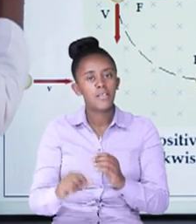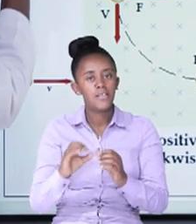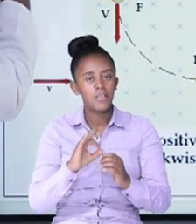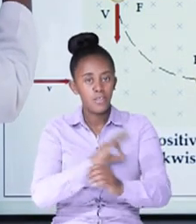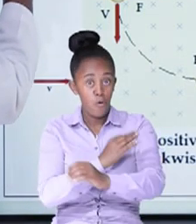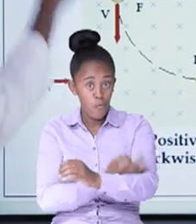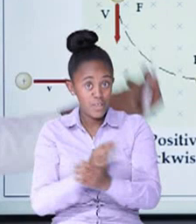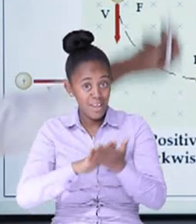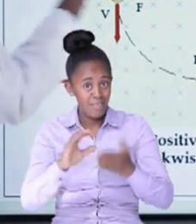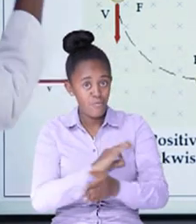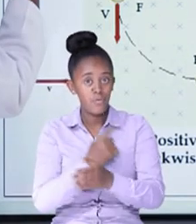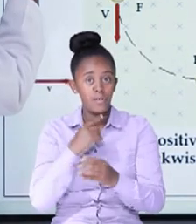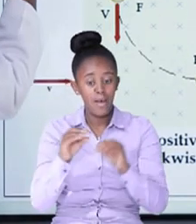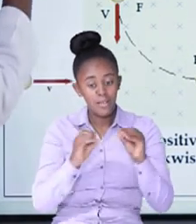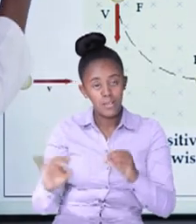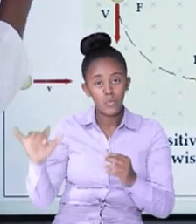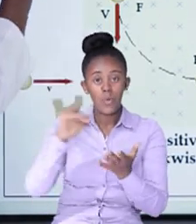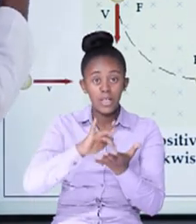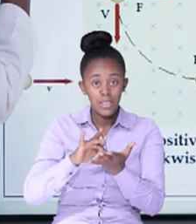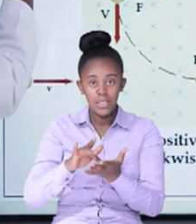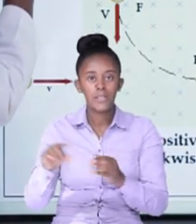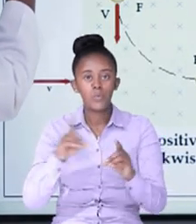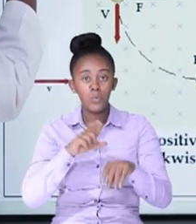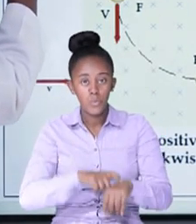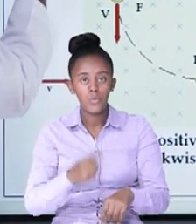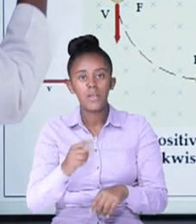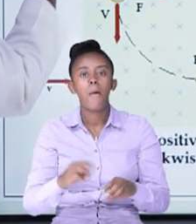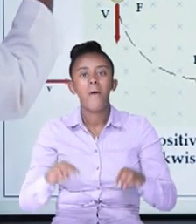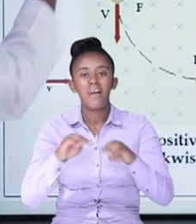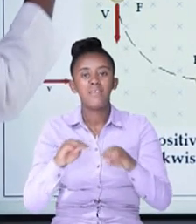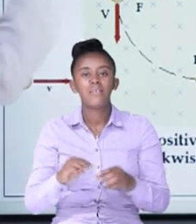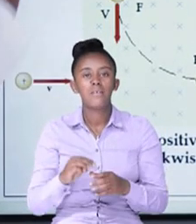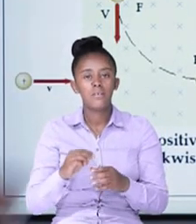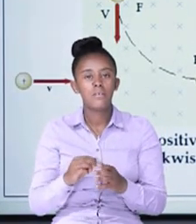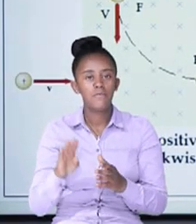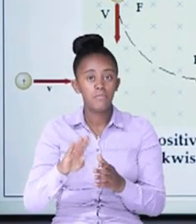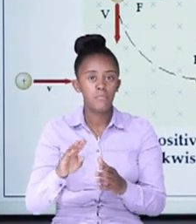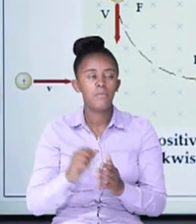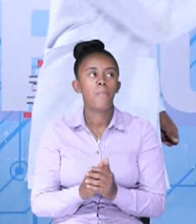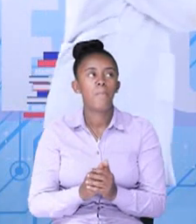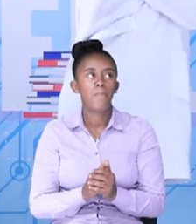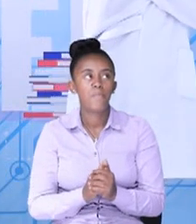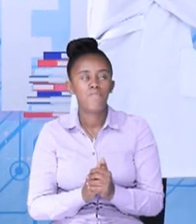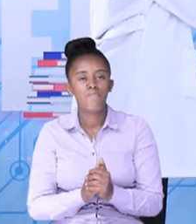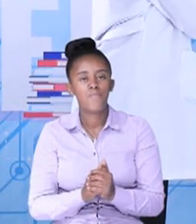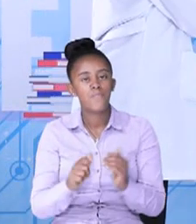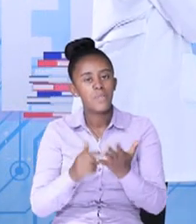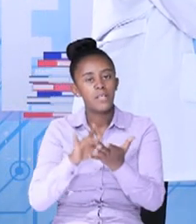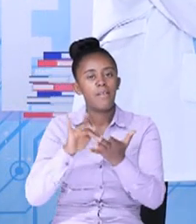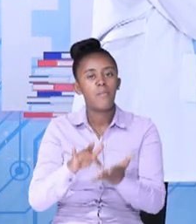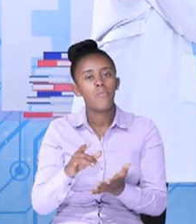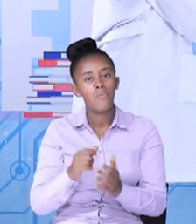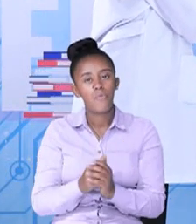force, the net force acting towards the center due to the magnetic field is bvq, like this. And due to the